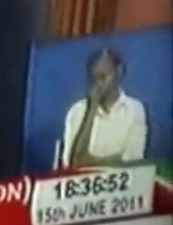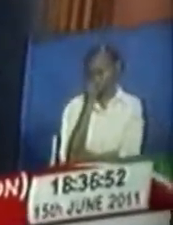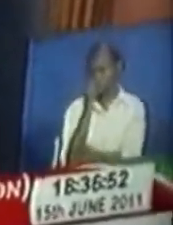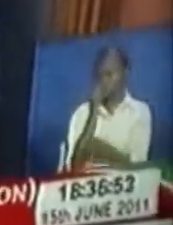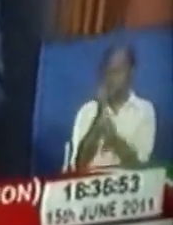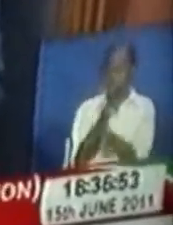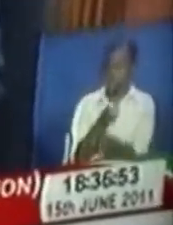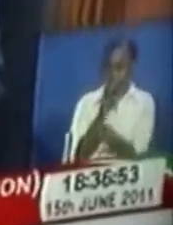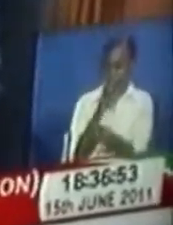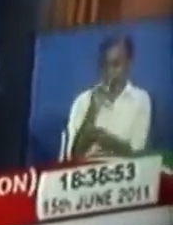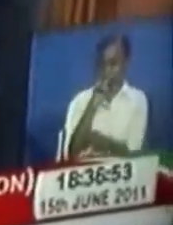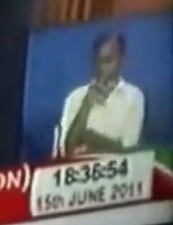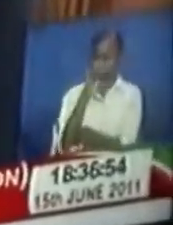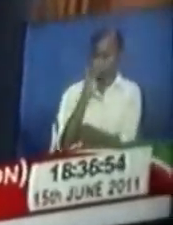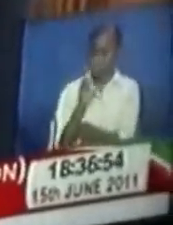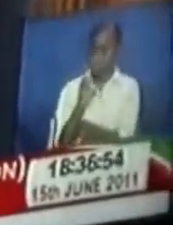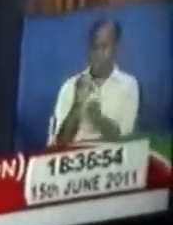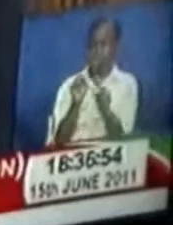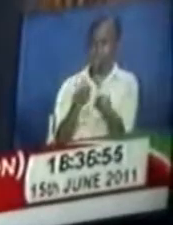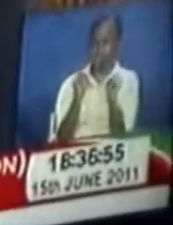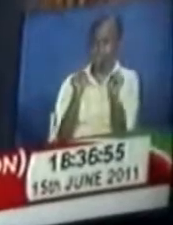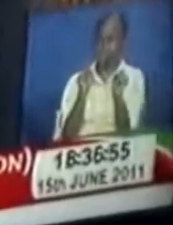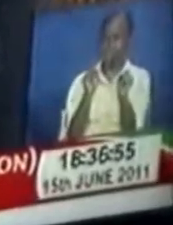Diambo, the chair